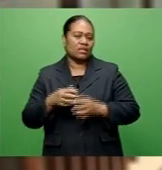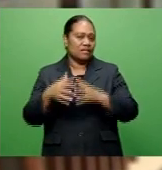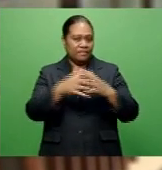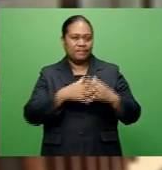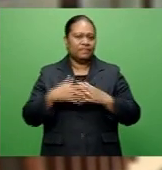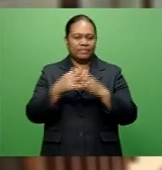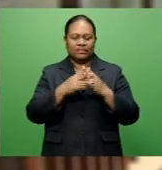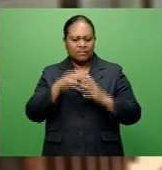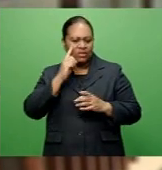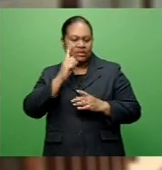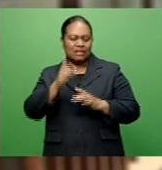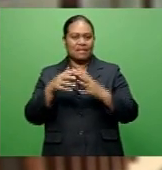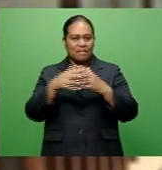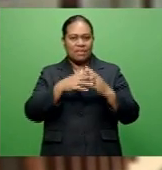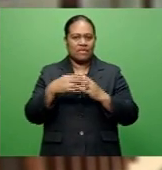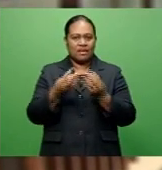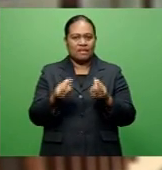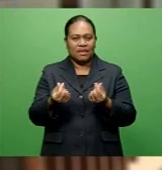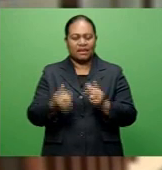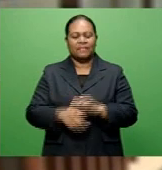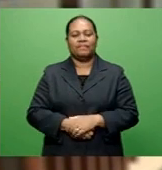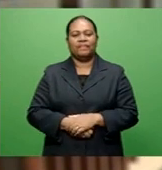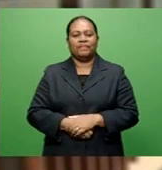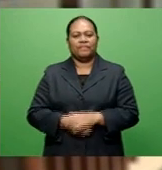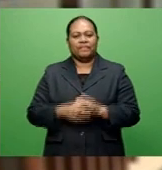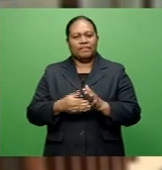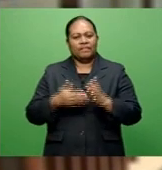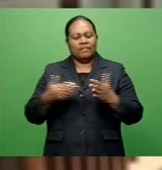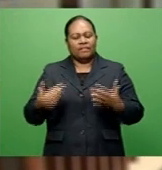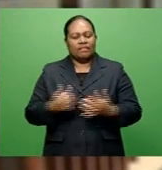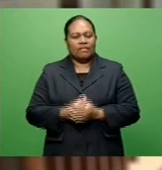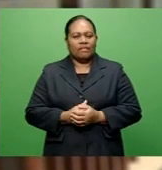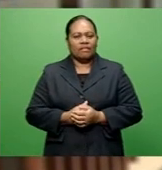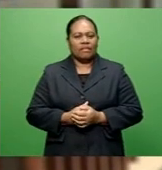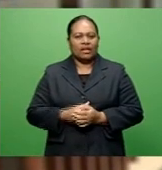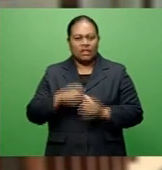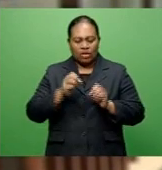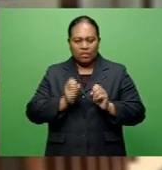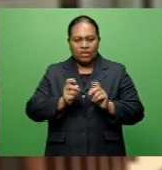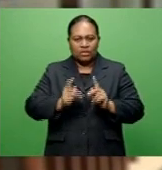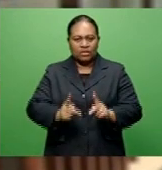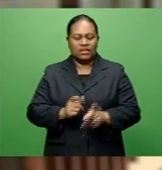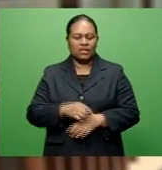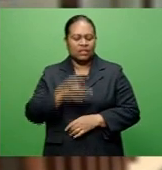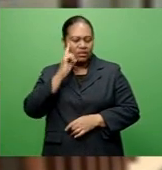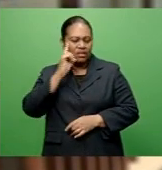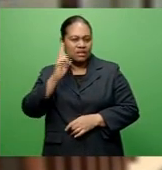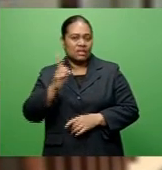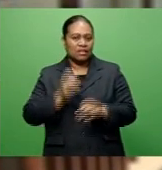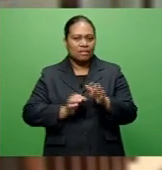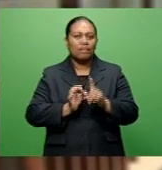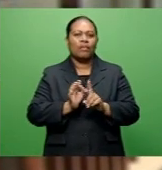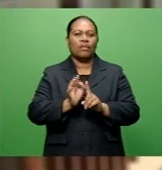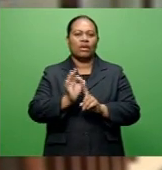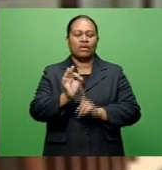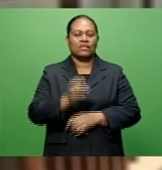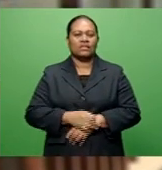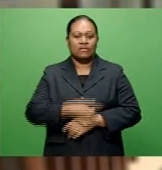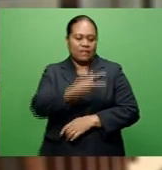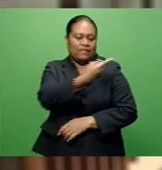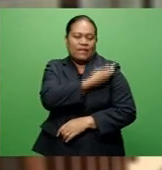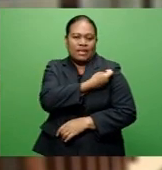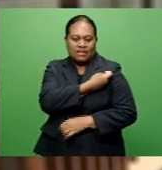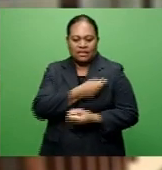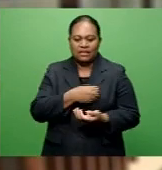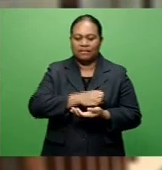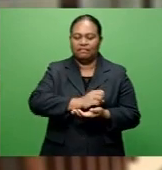economic outlook. Sentiment for the greenback improved off the back of a chance of more fiscal stimulus, progress in vaccine distribution, and